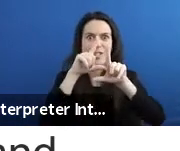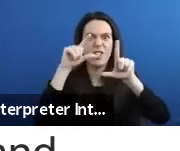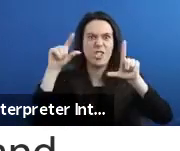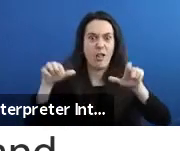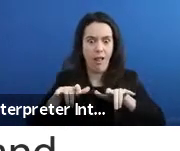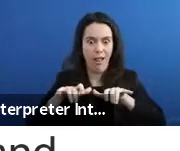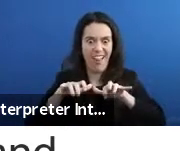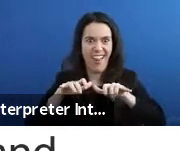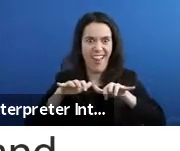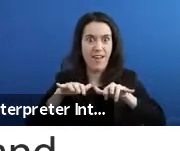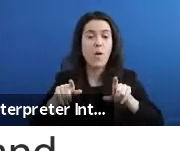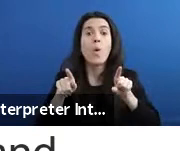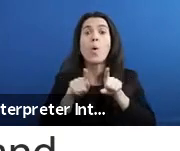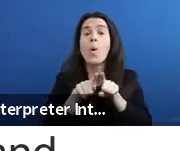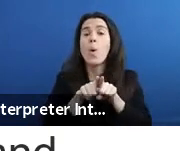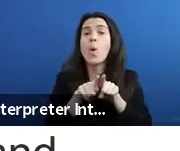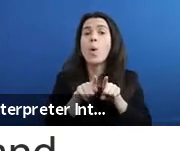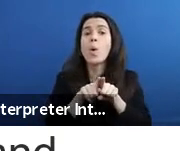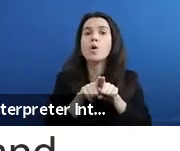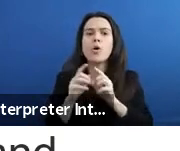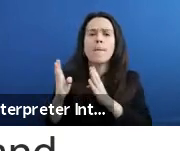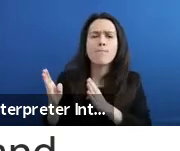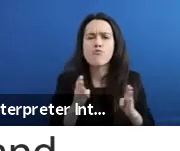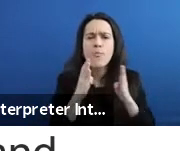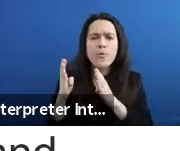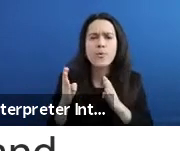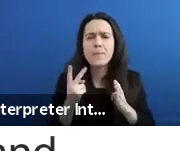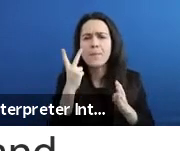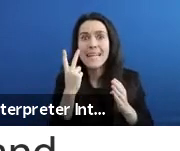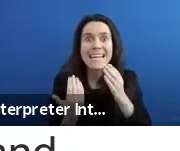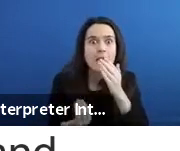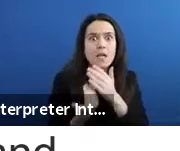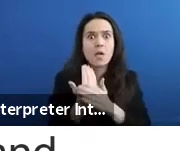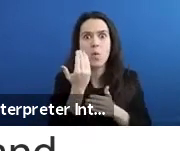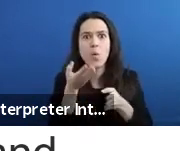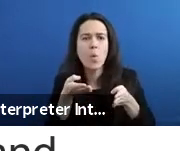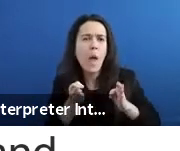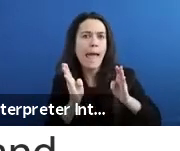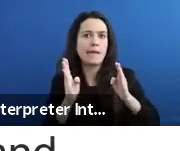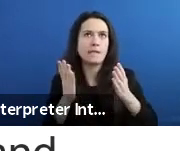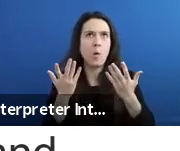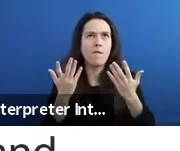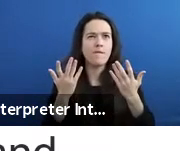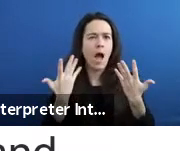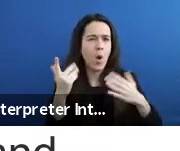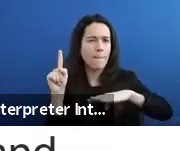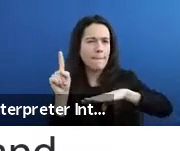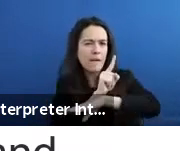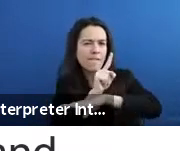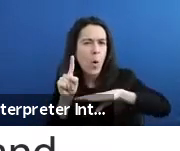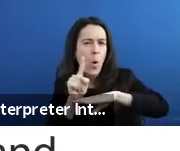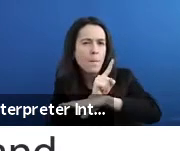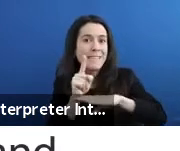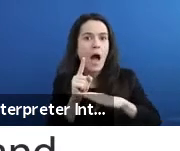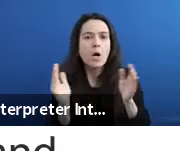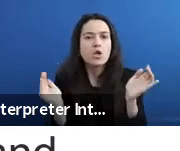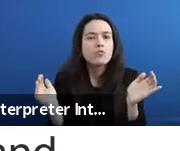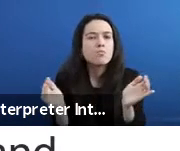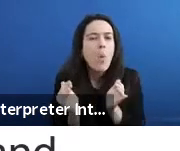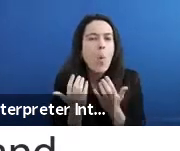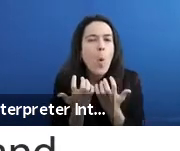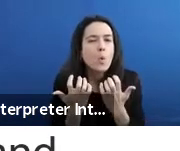for new types or new forms of performing for reduced audience, or how to